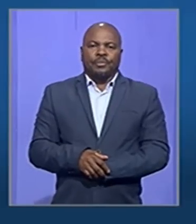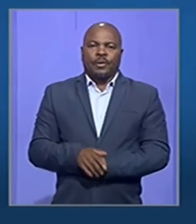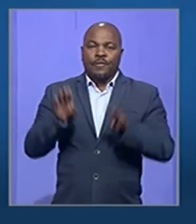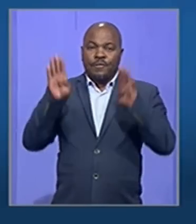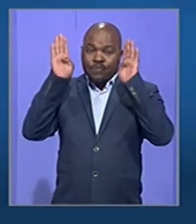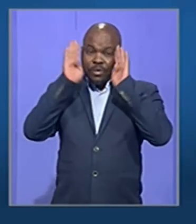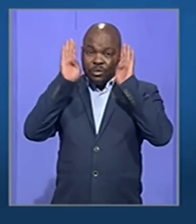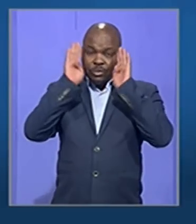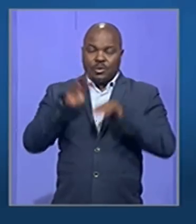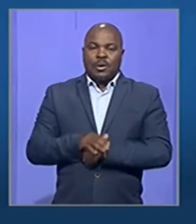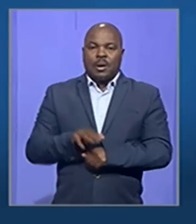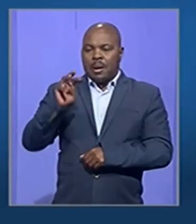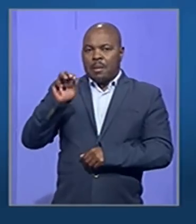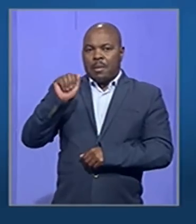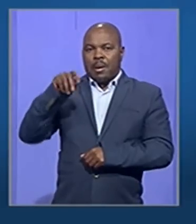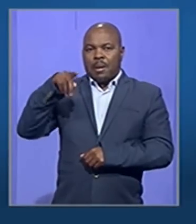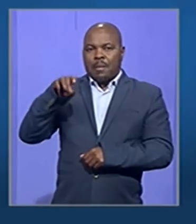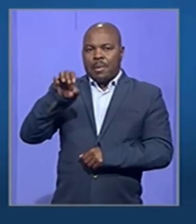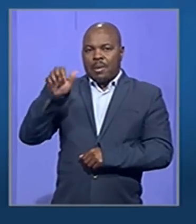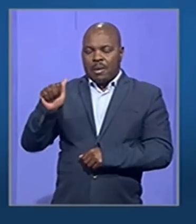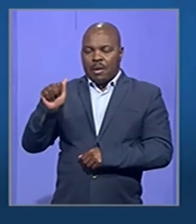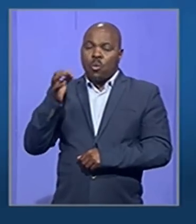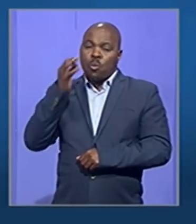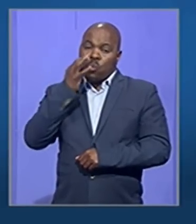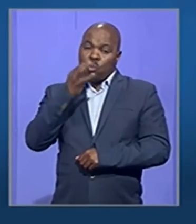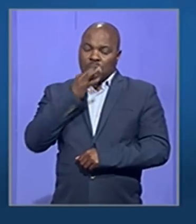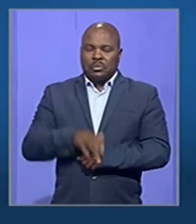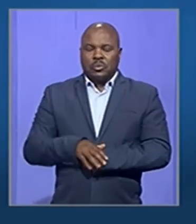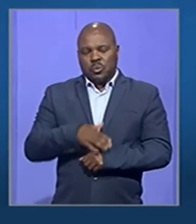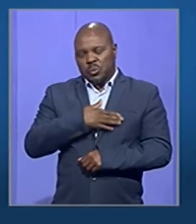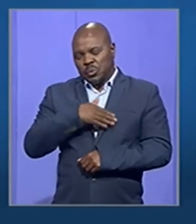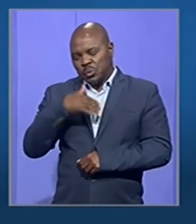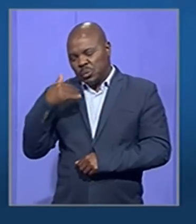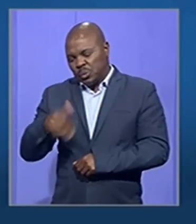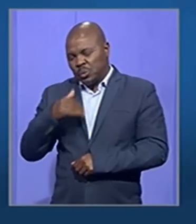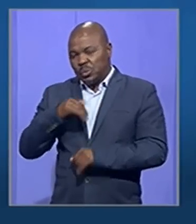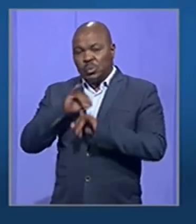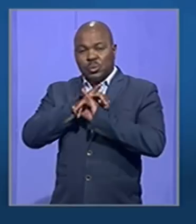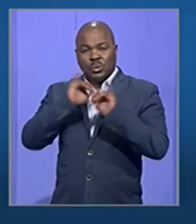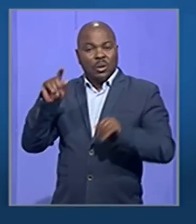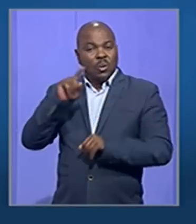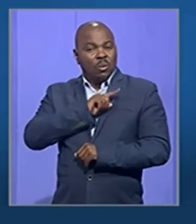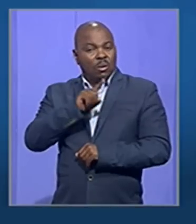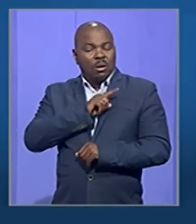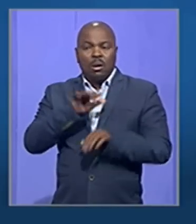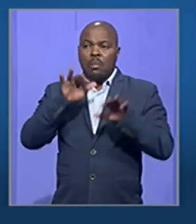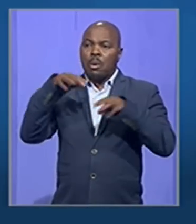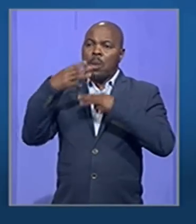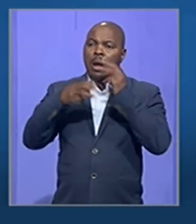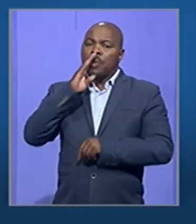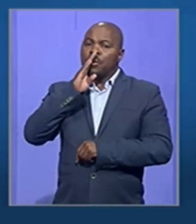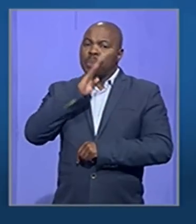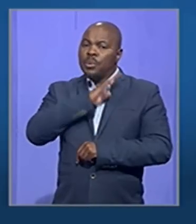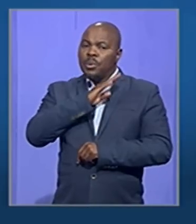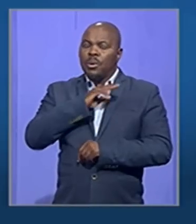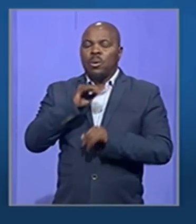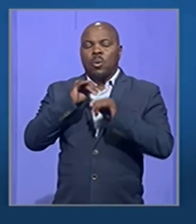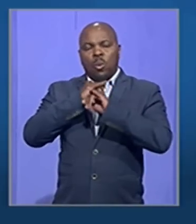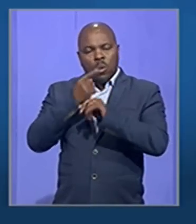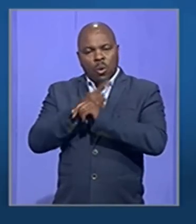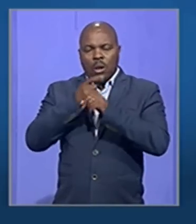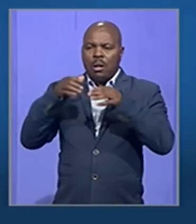Letlakaleng la Facebook, Gabriel Mapea o re go kweša bohloko kudu gore dipalopalo tša tlhokego ya mešomo di phela